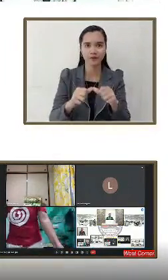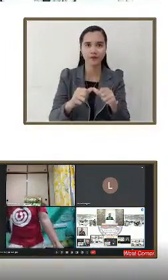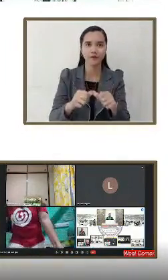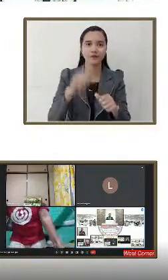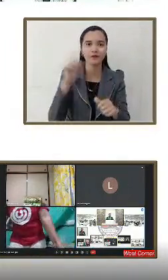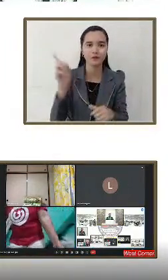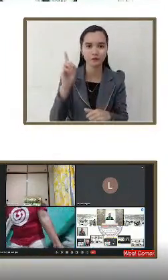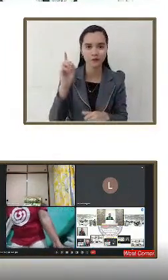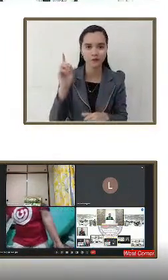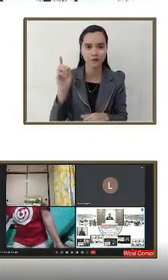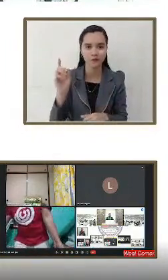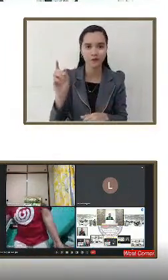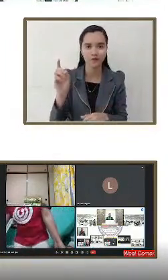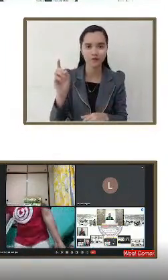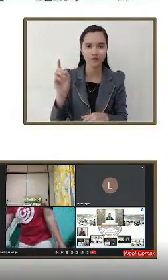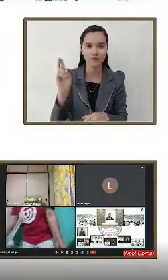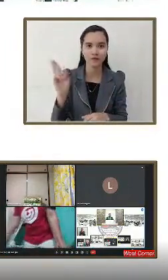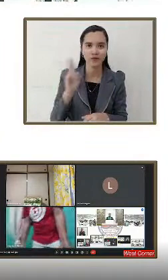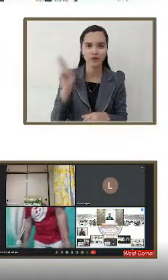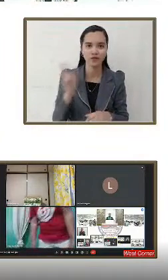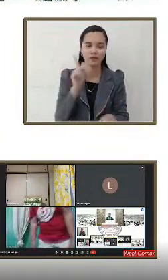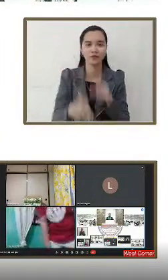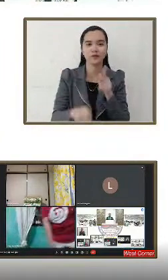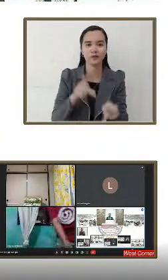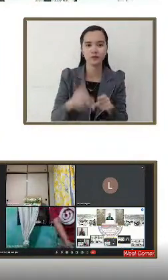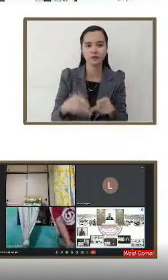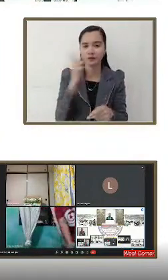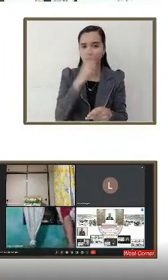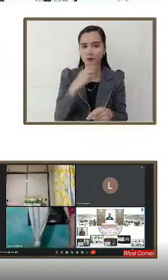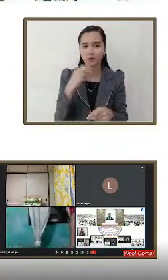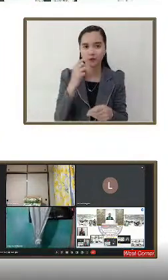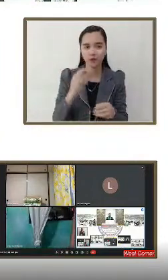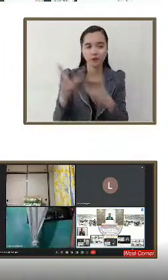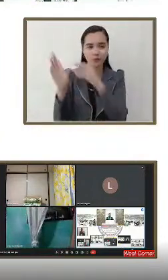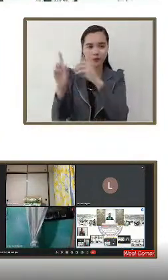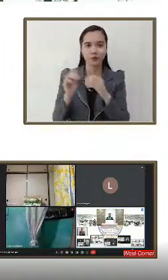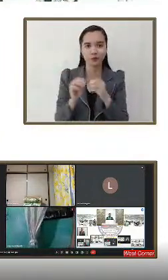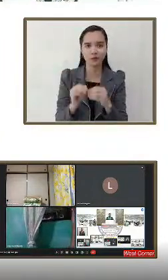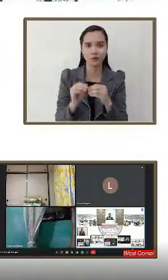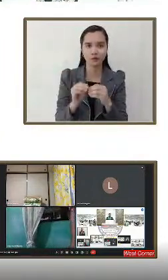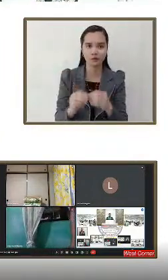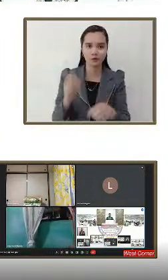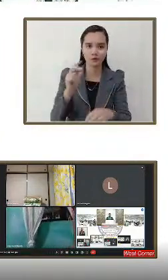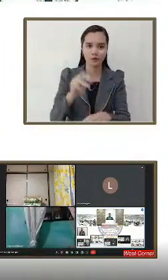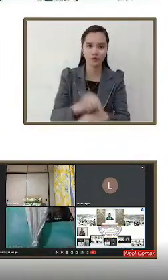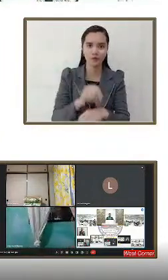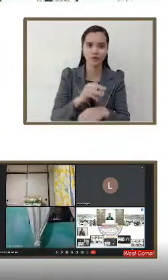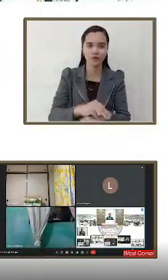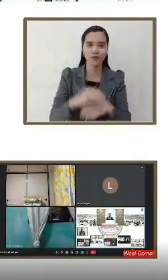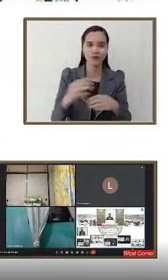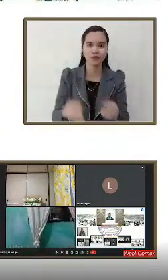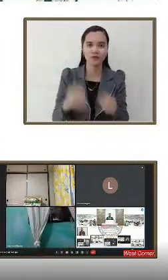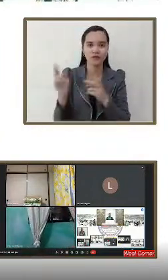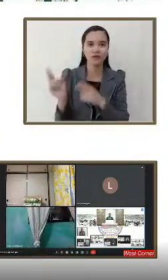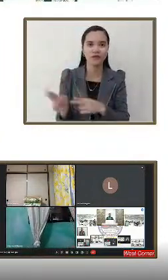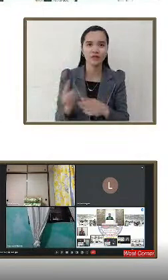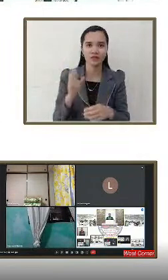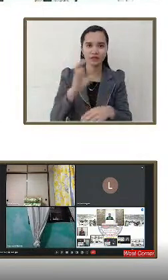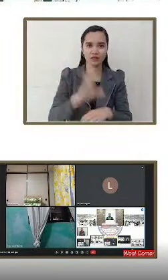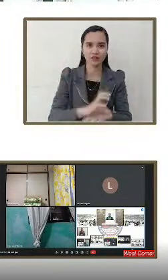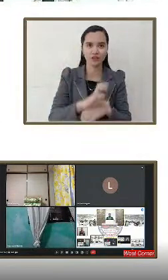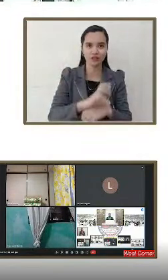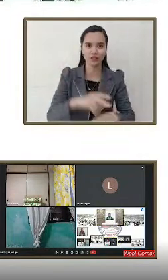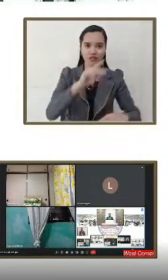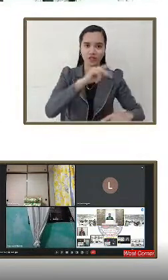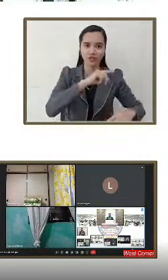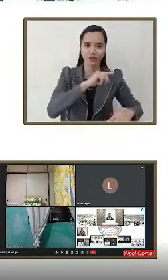O God. Maging blessing po kami sa mga members, the ushers and the security. Continue to give them, O God, the